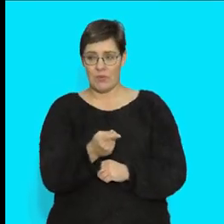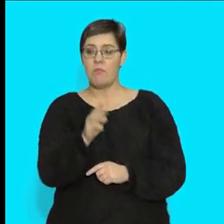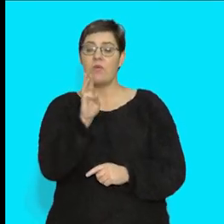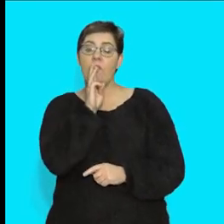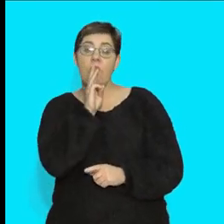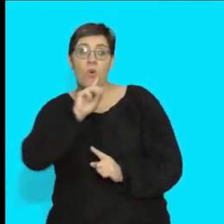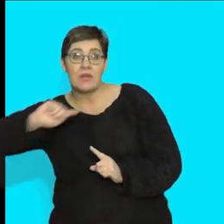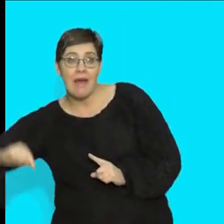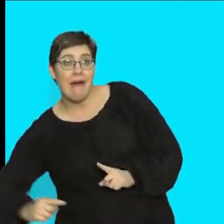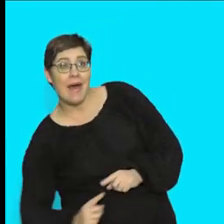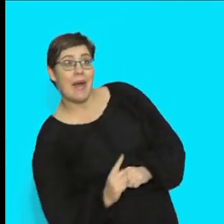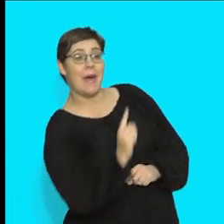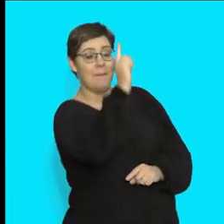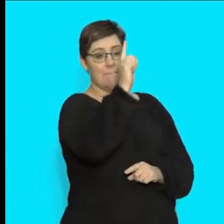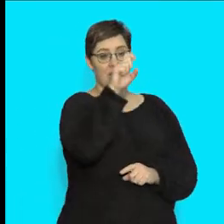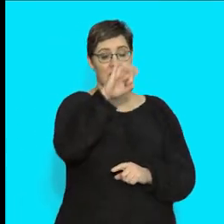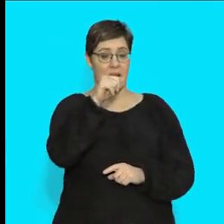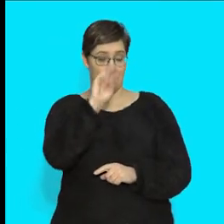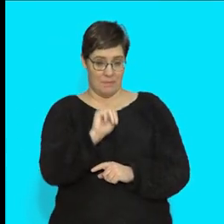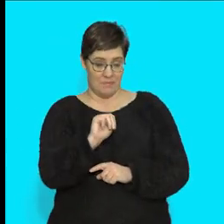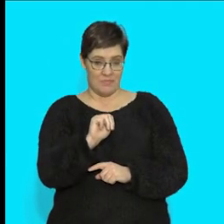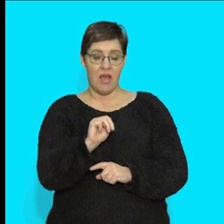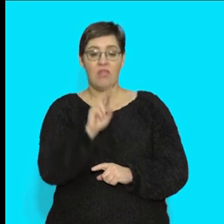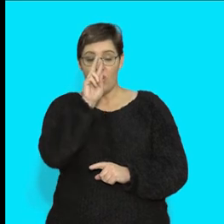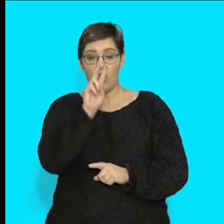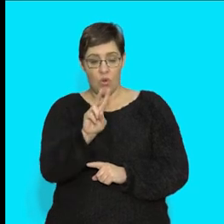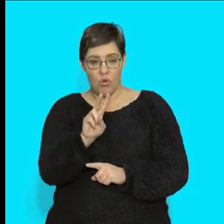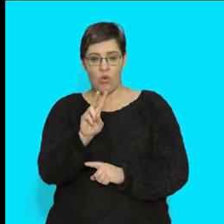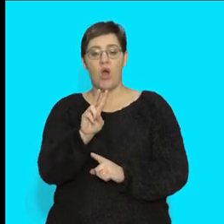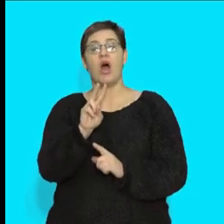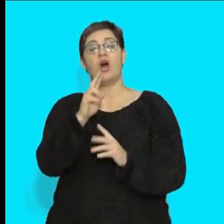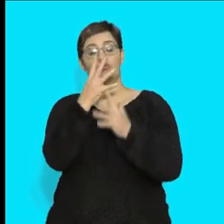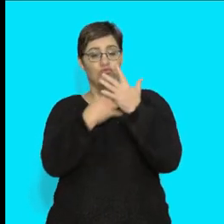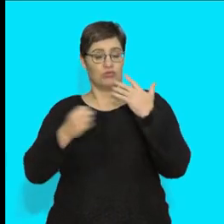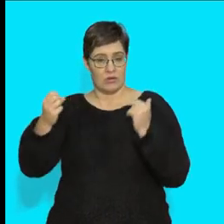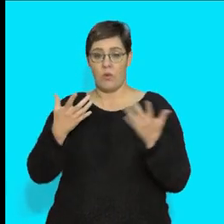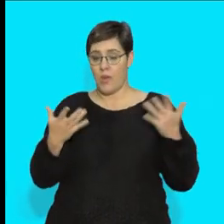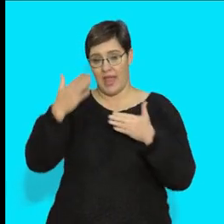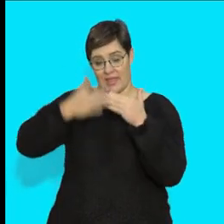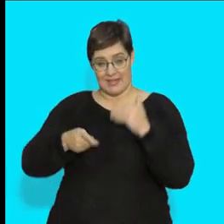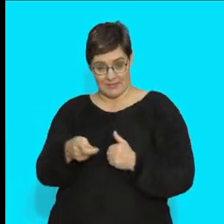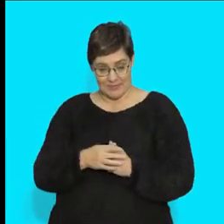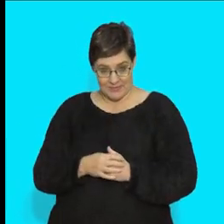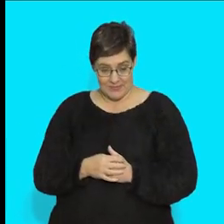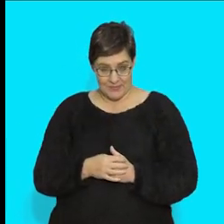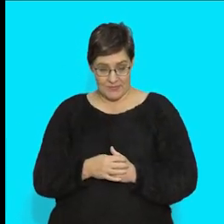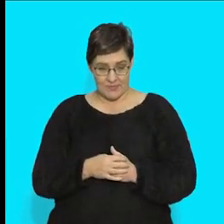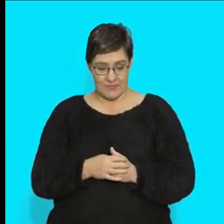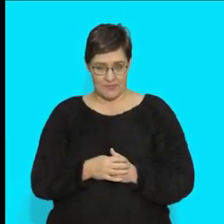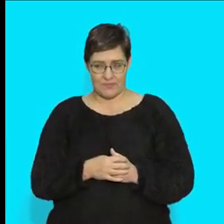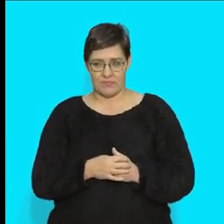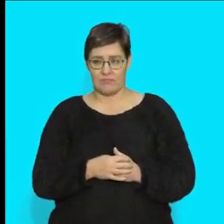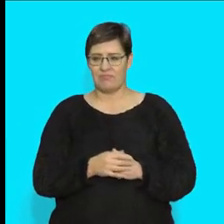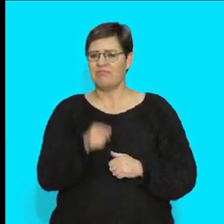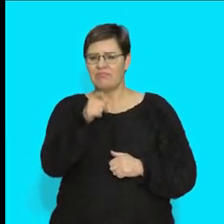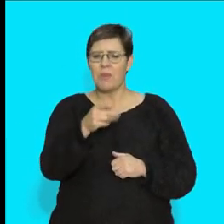the xylem, and then we're going to look at transpiration at the end. So guys, this, you need to know